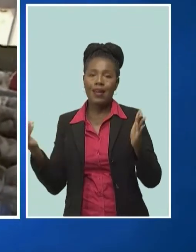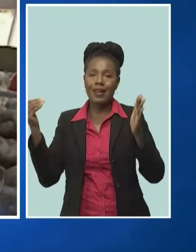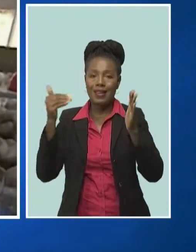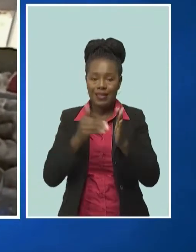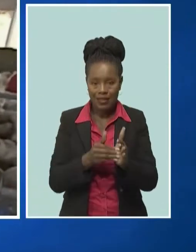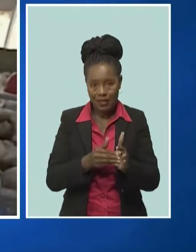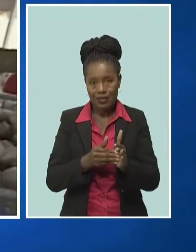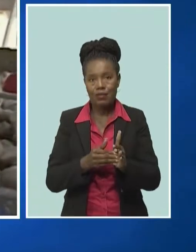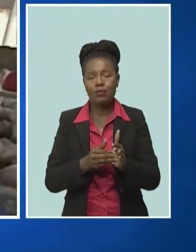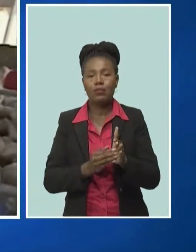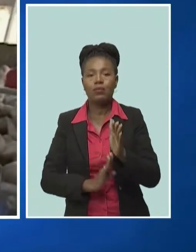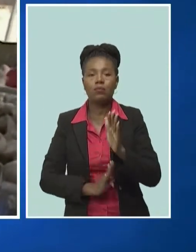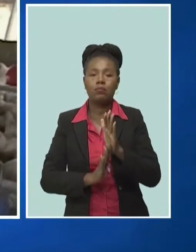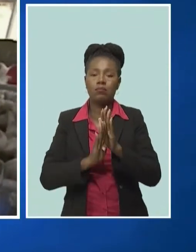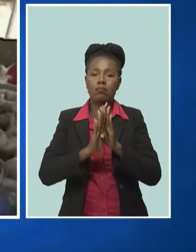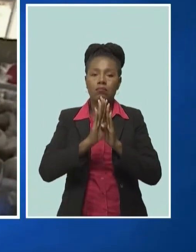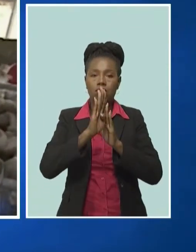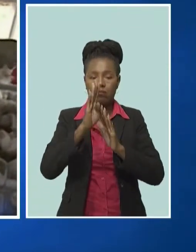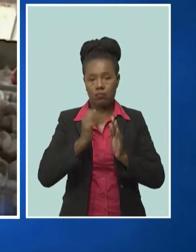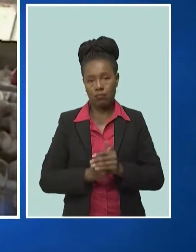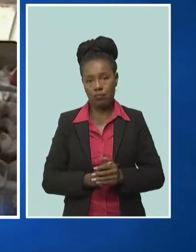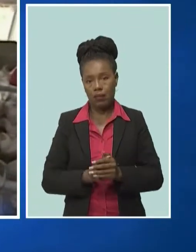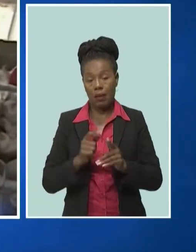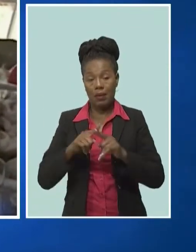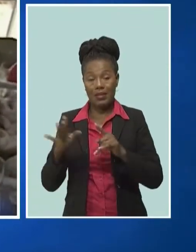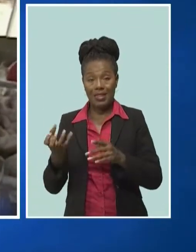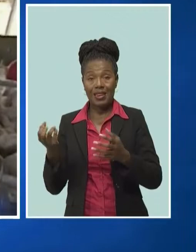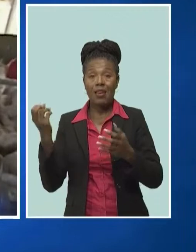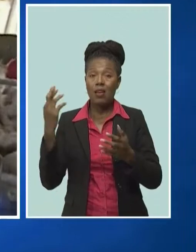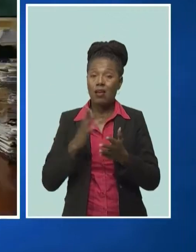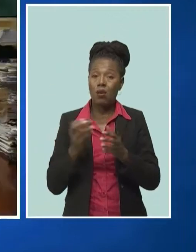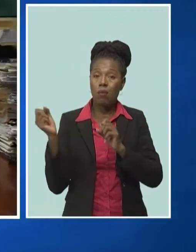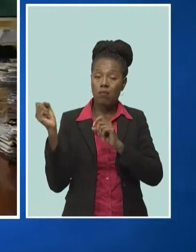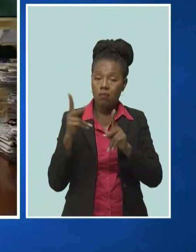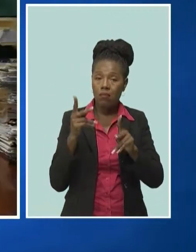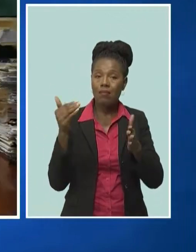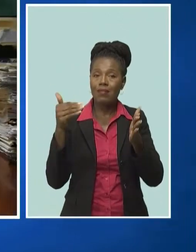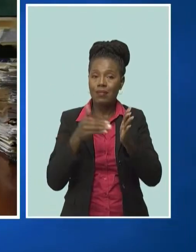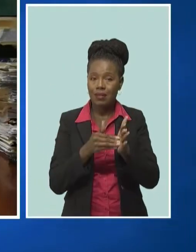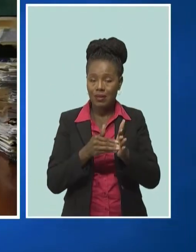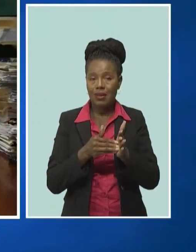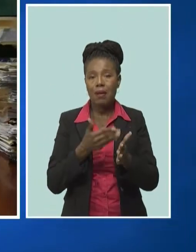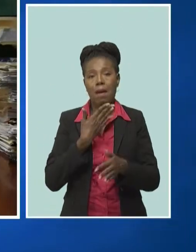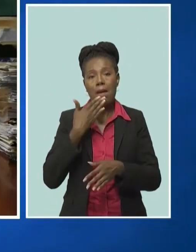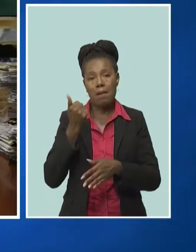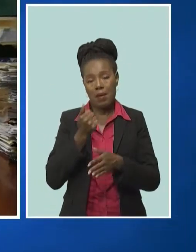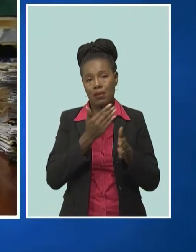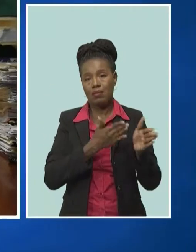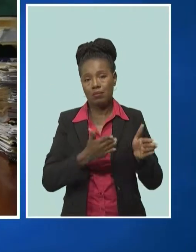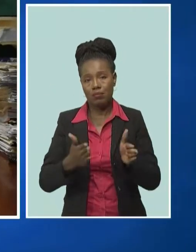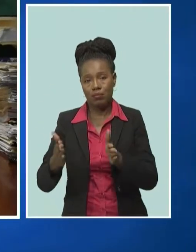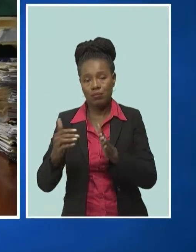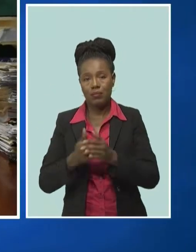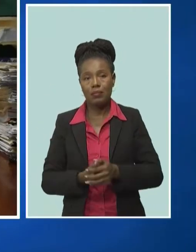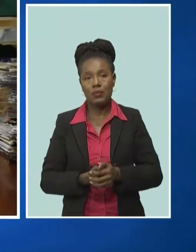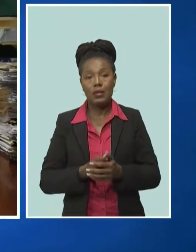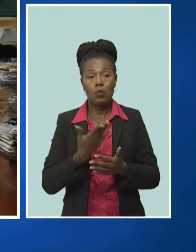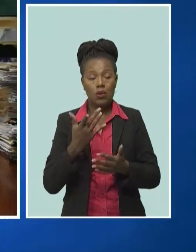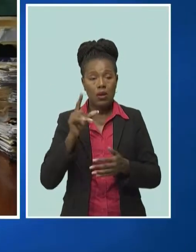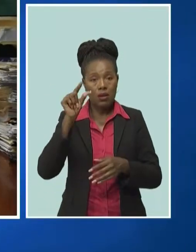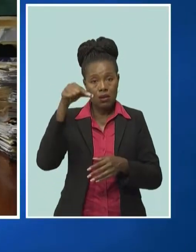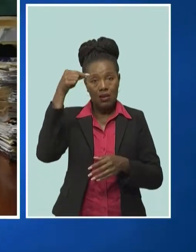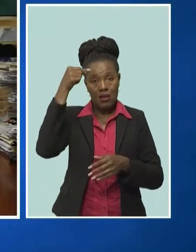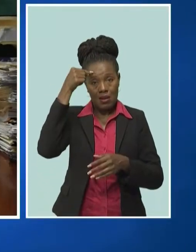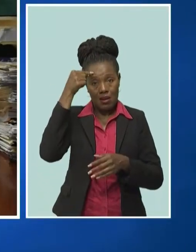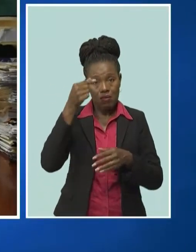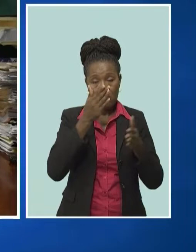poultry producers are willing to return under better conditions, since all of the commodity groups support government's initiative to ease